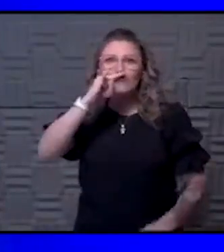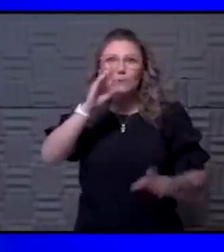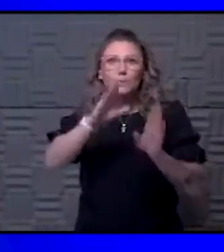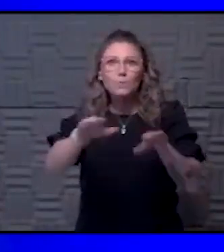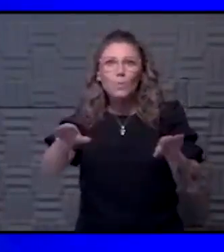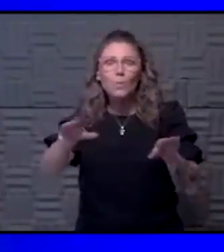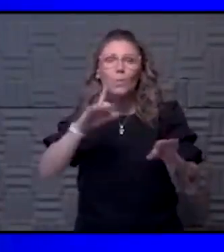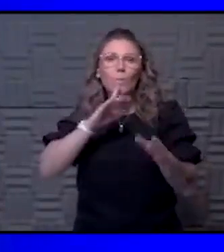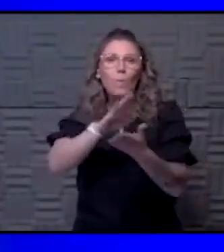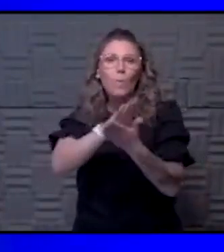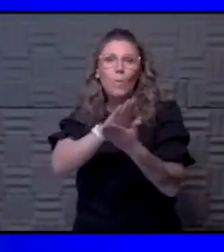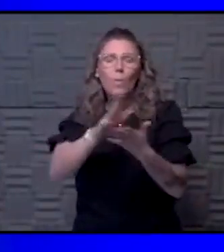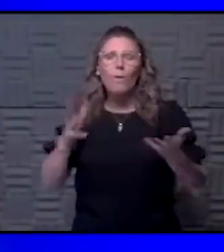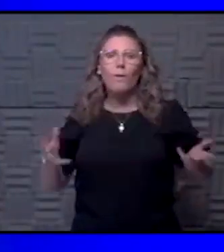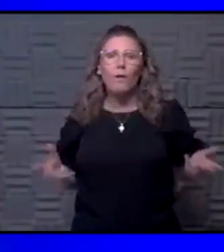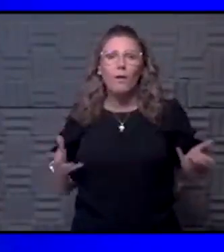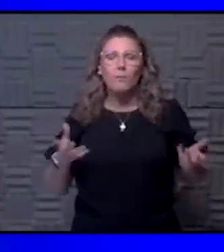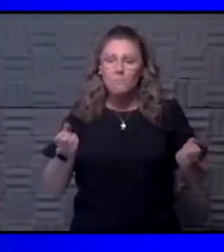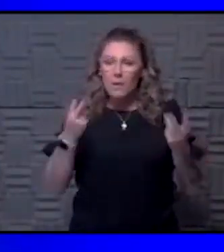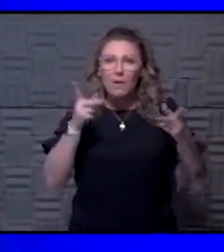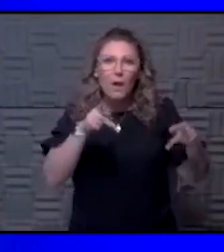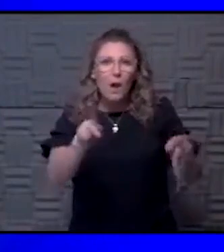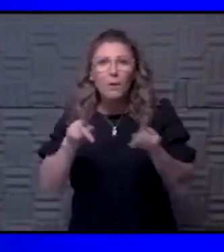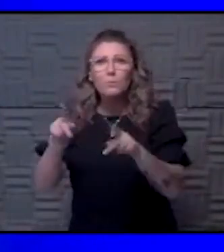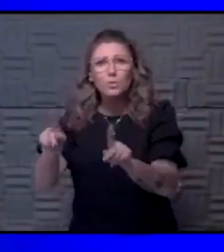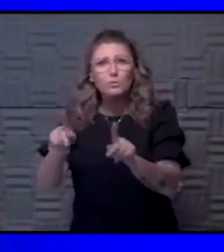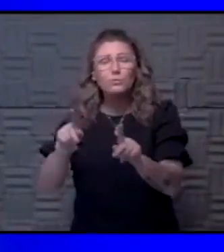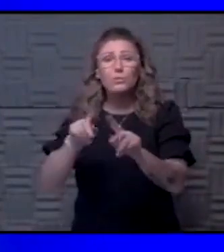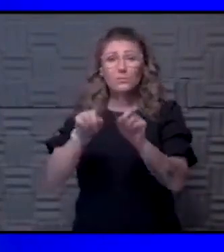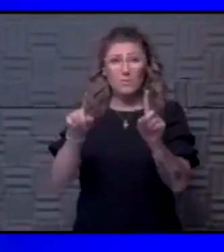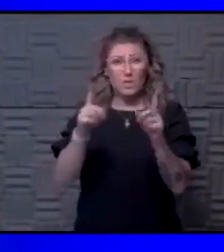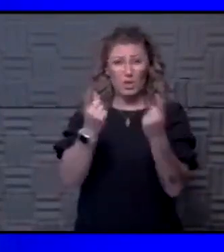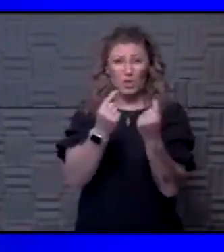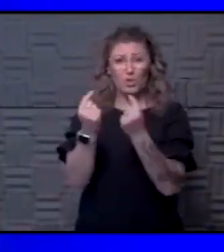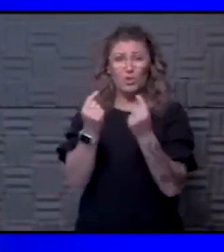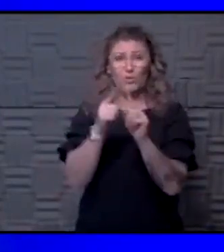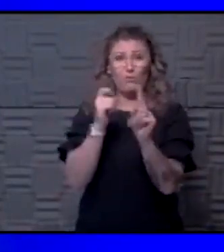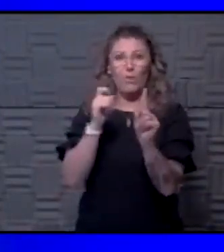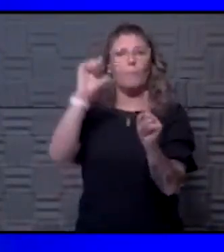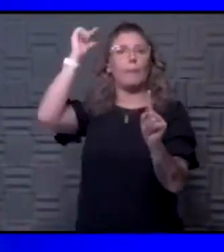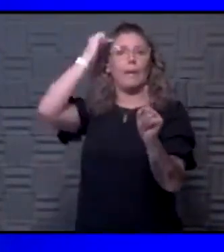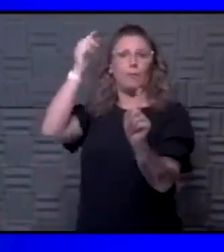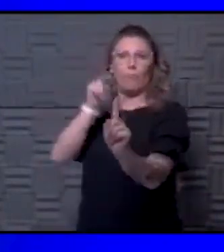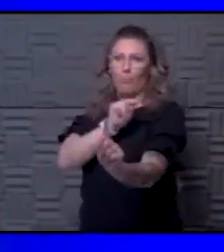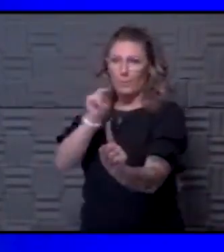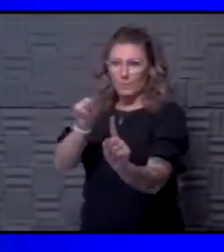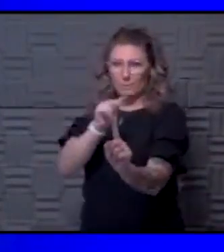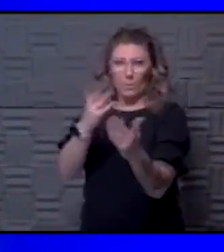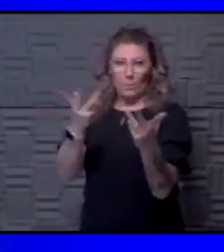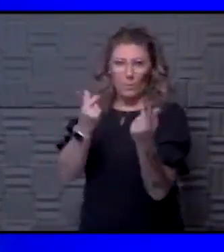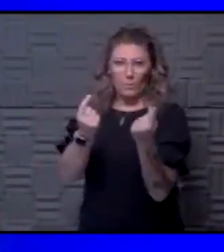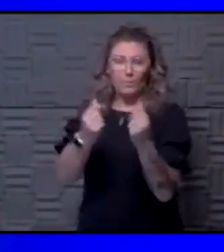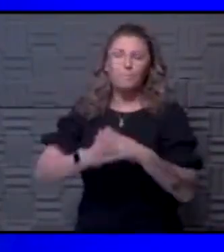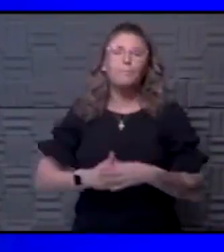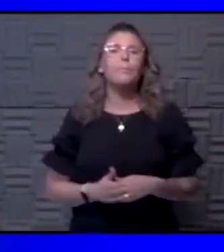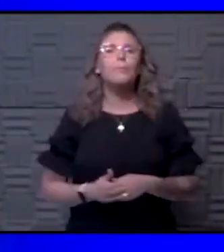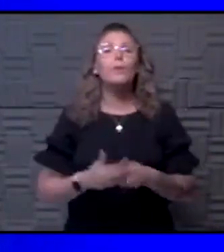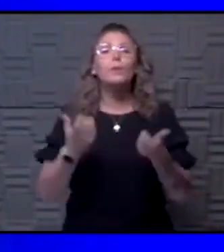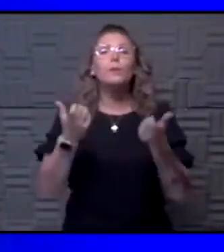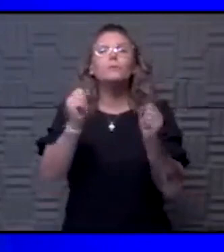are lots of opportunities, but what we're really looking at doing from the government's perspective is trying